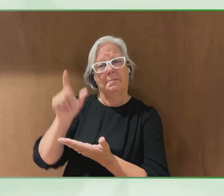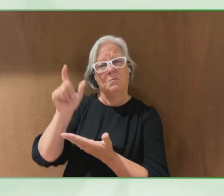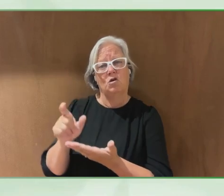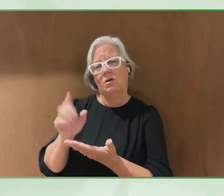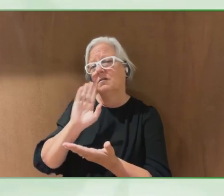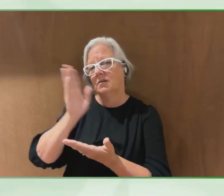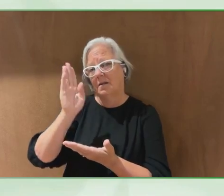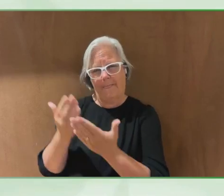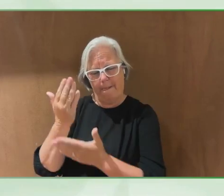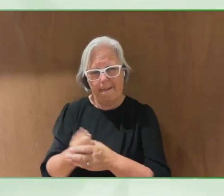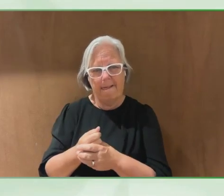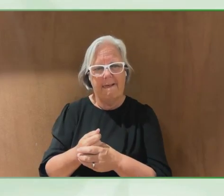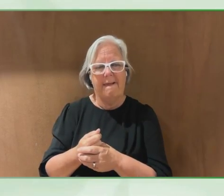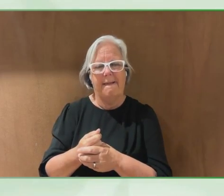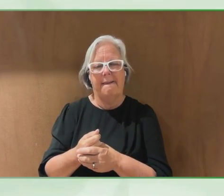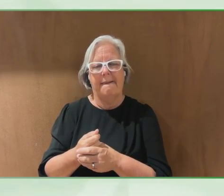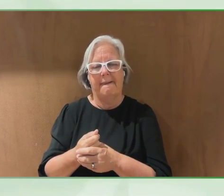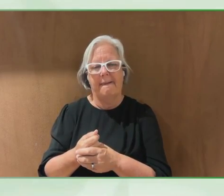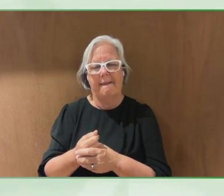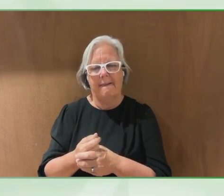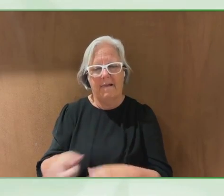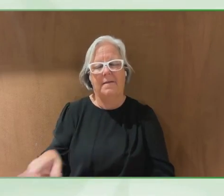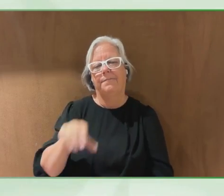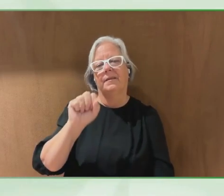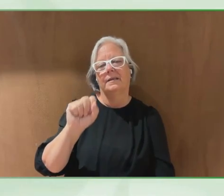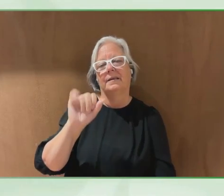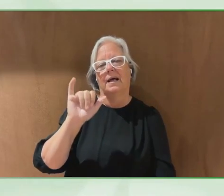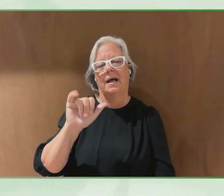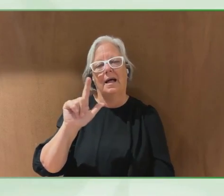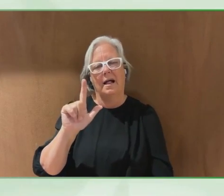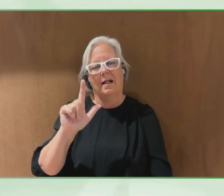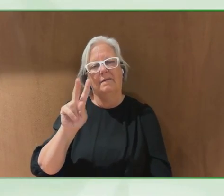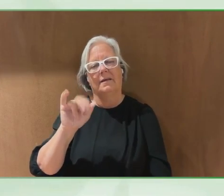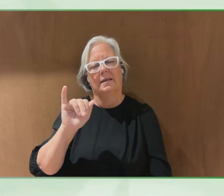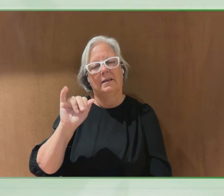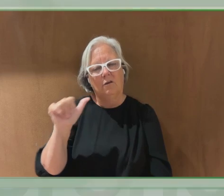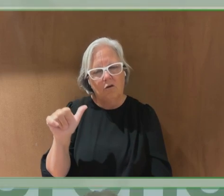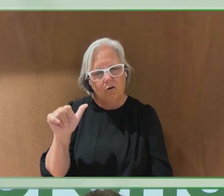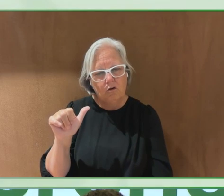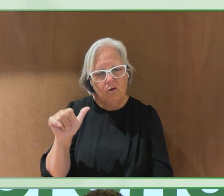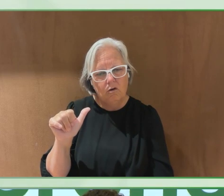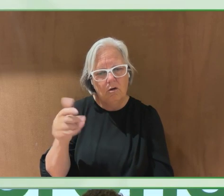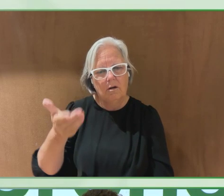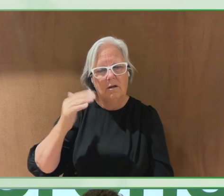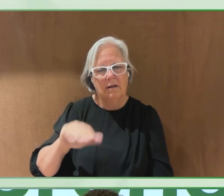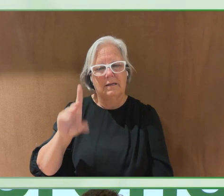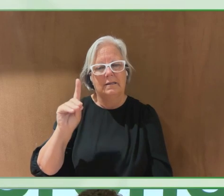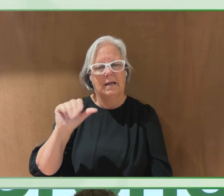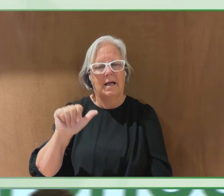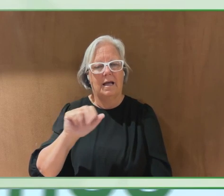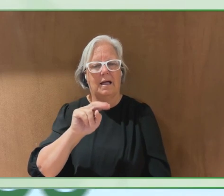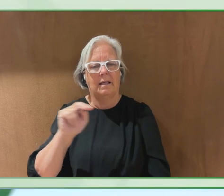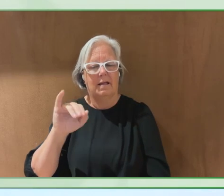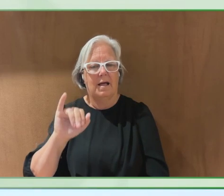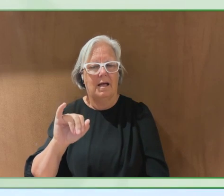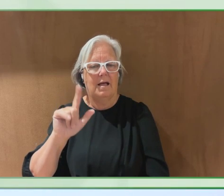Sylwia Daniłowska Thank you from very much. Poland. Yes. It's a great pleasure to be here and to present